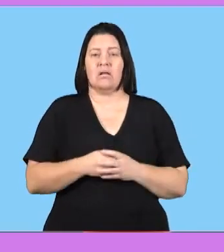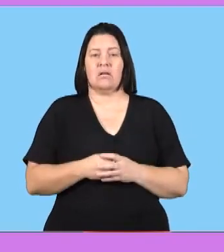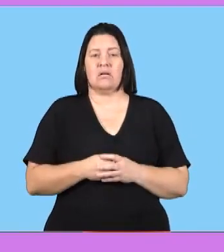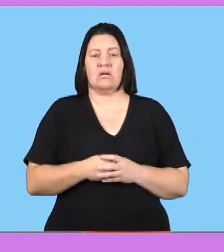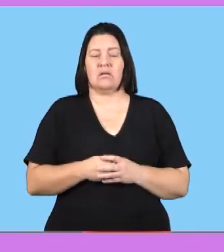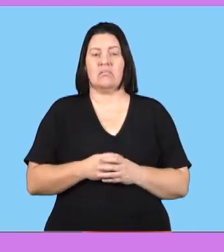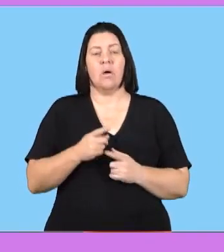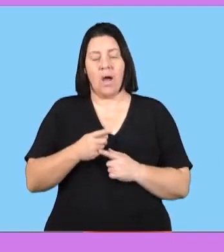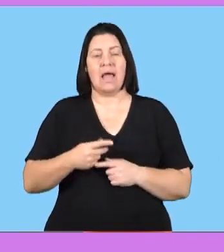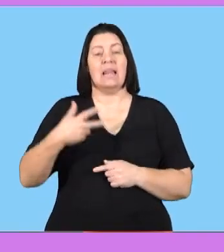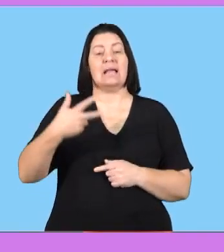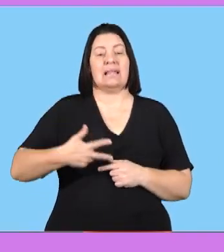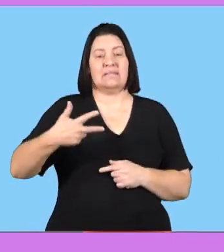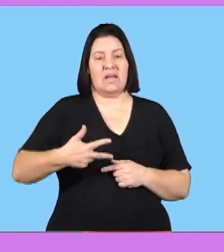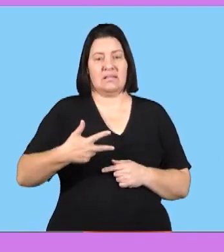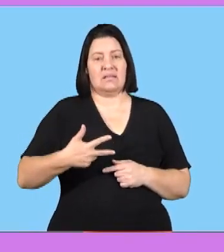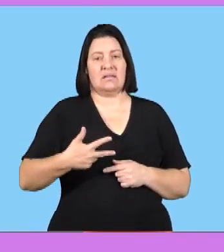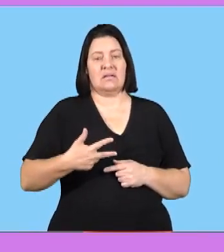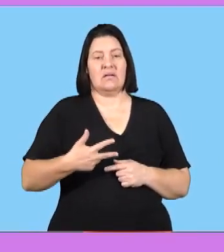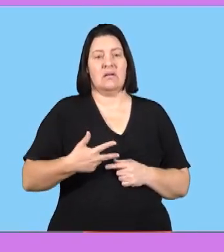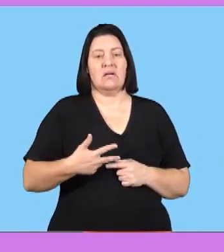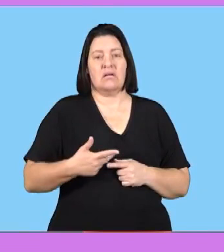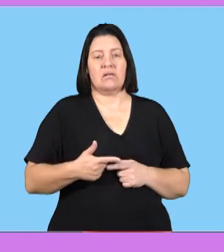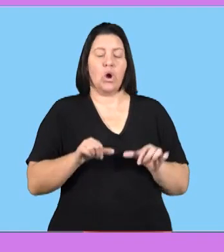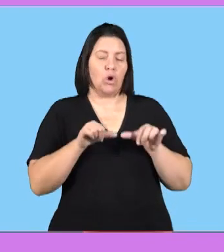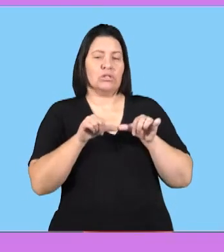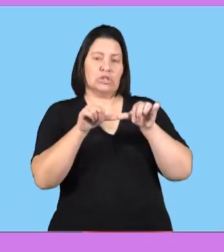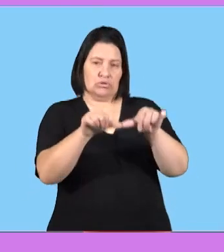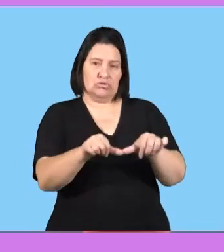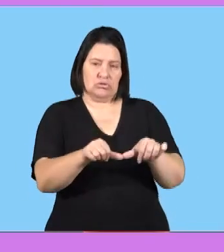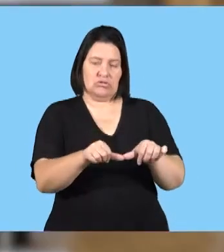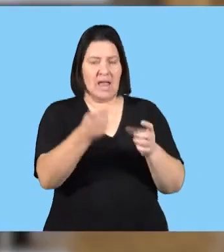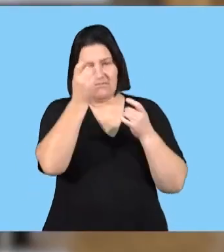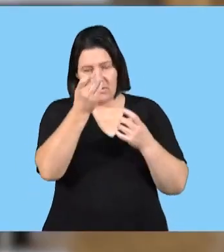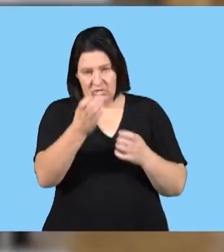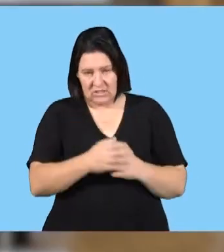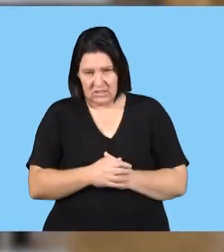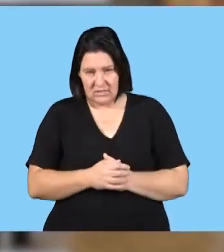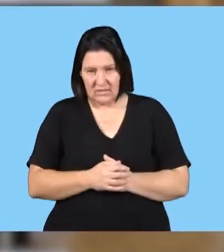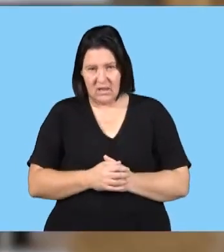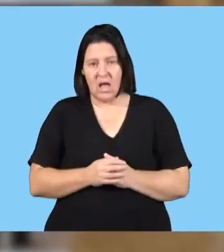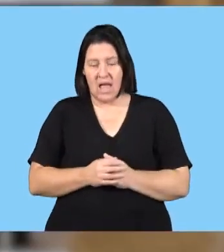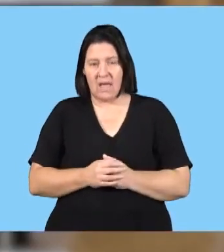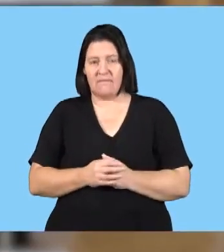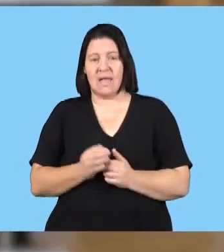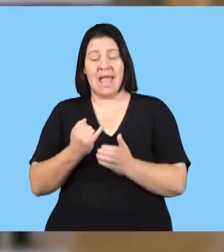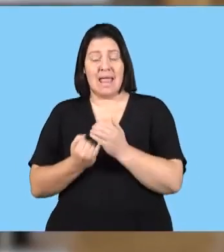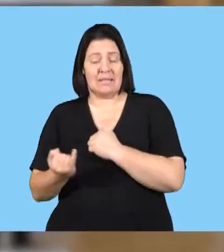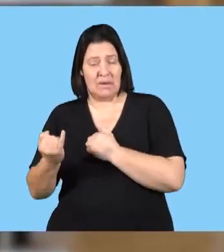variable which is classified as discrete or continuous. And when we talk about the independent variable